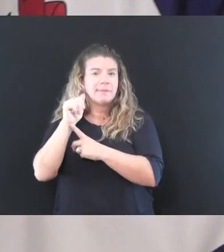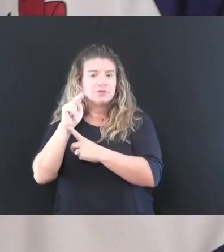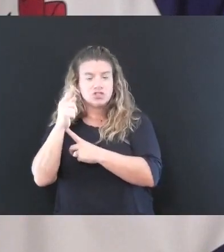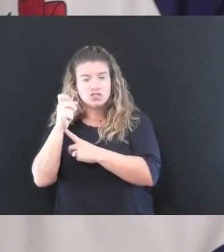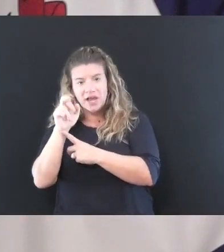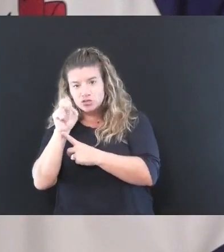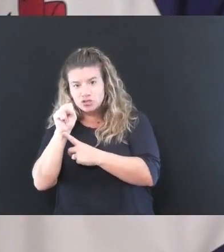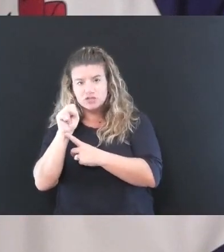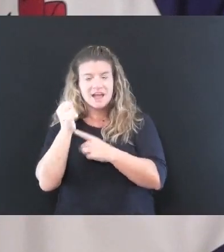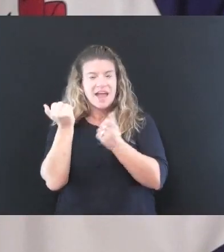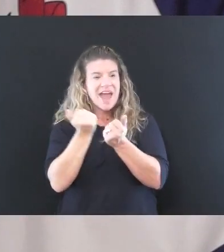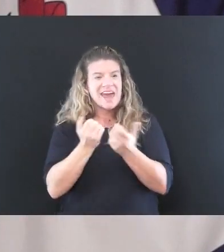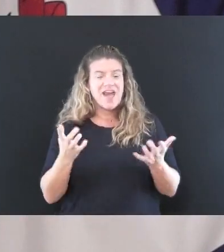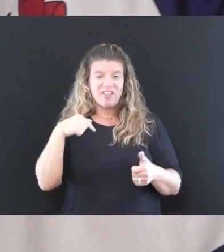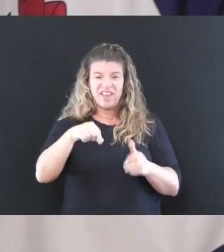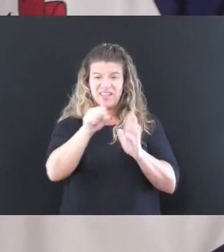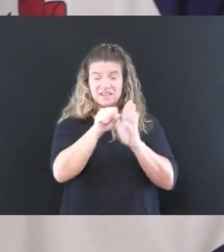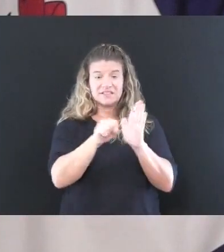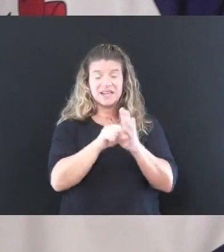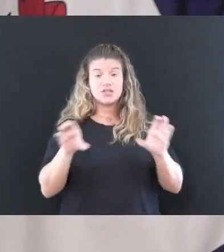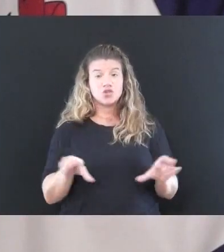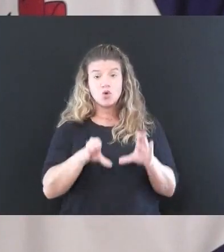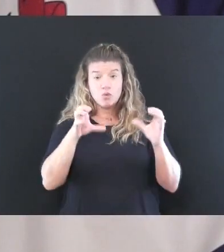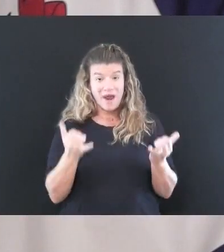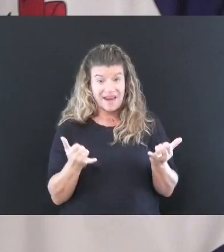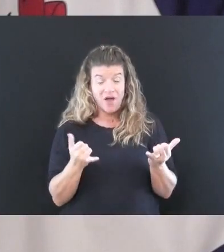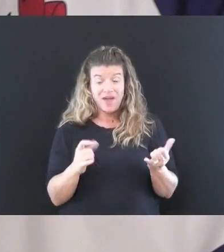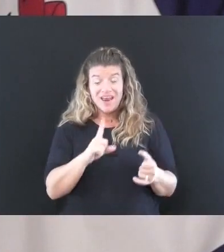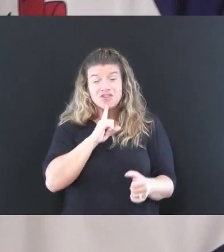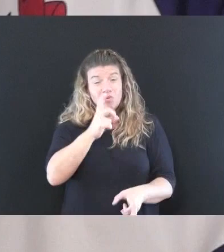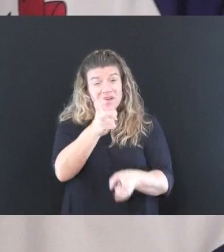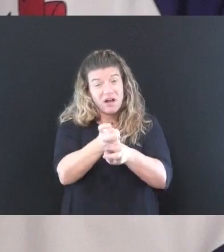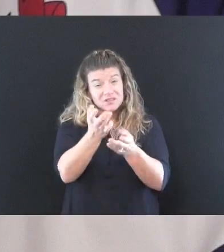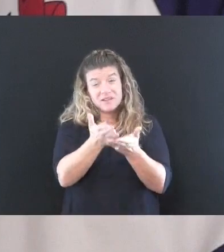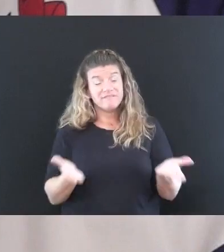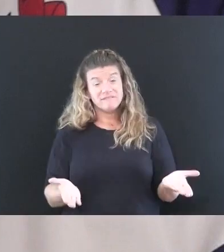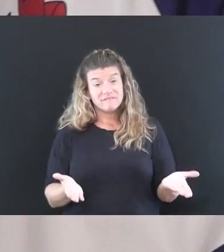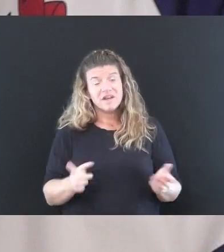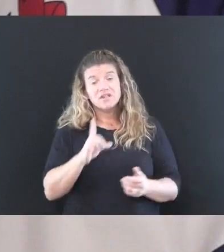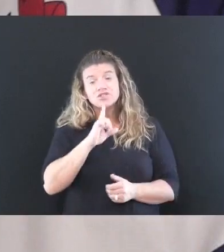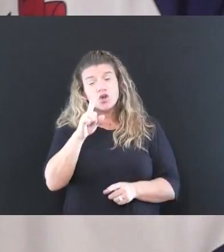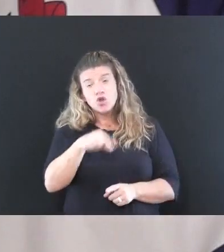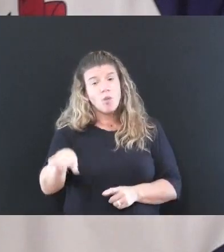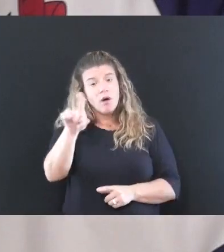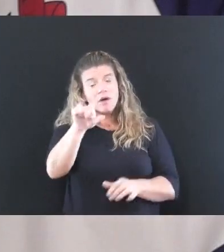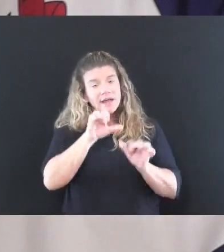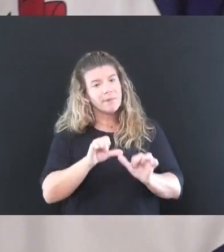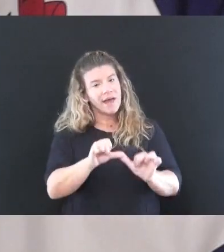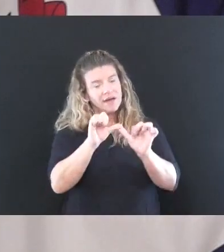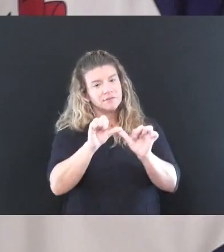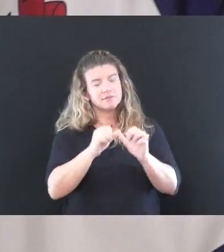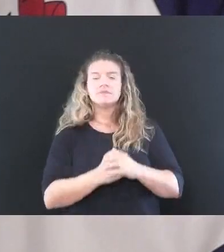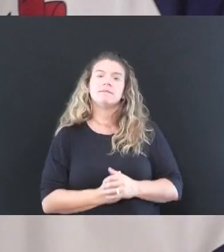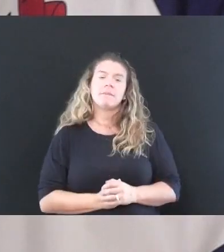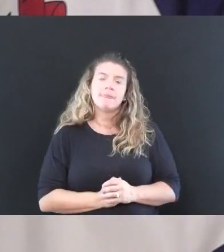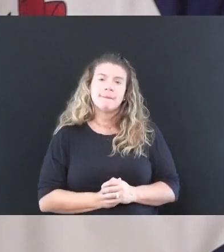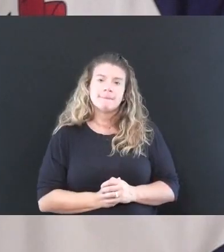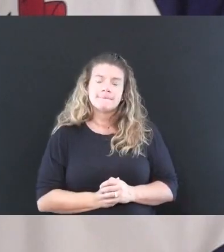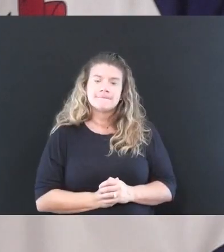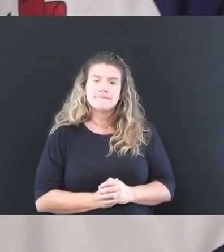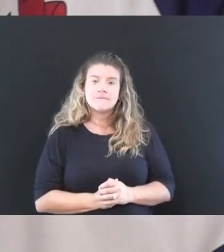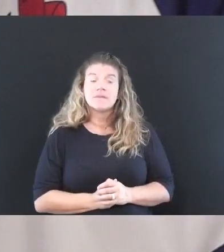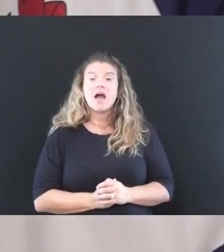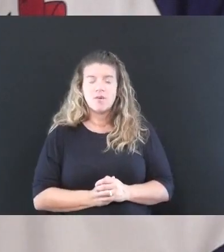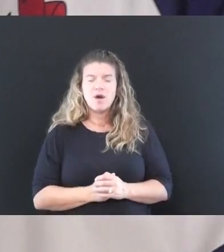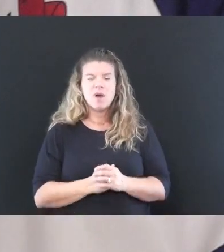we're doing within this state. And it's tough stuff. That's all there is to it. So just keep at it. Now let me tell you a really, really